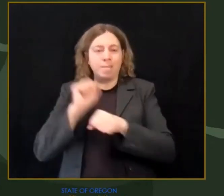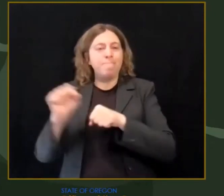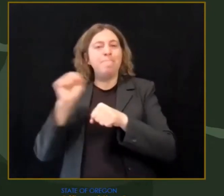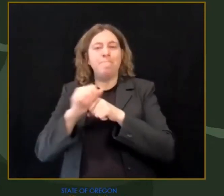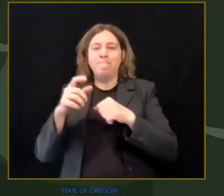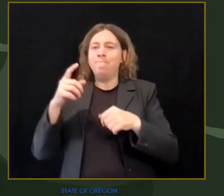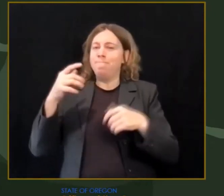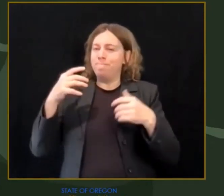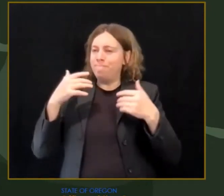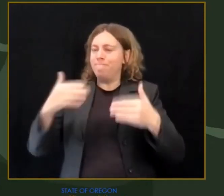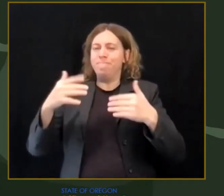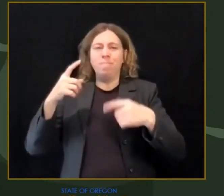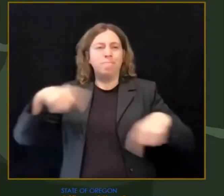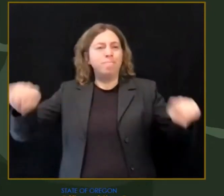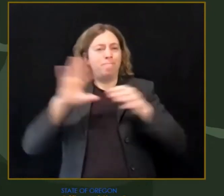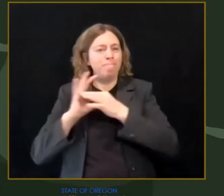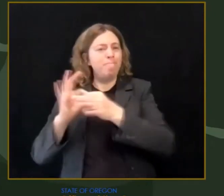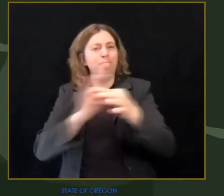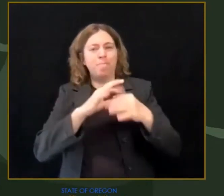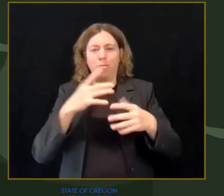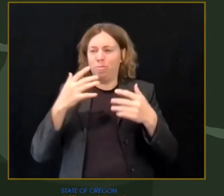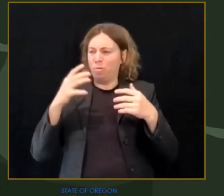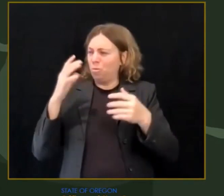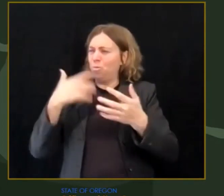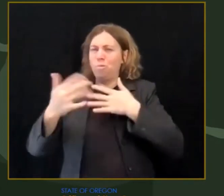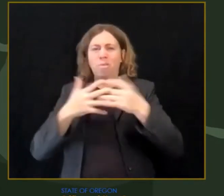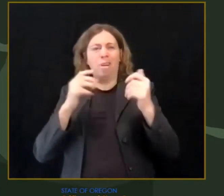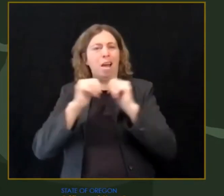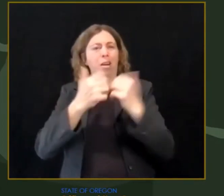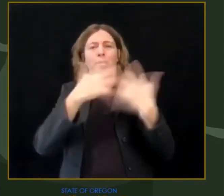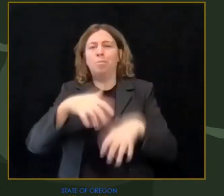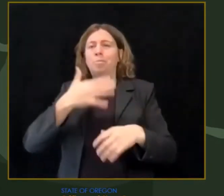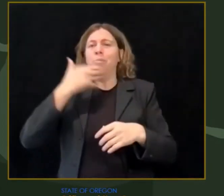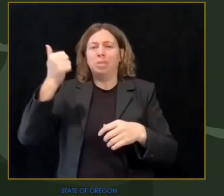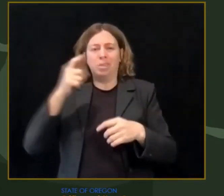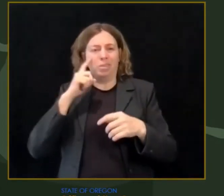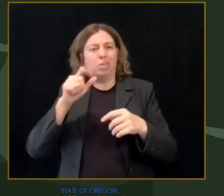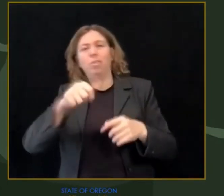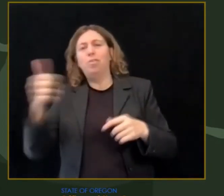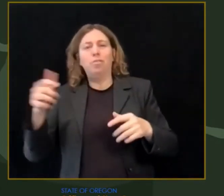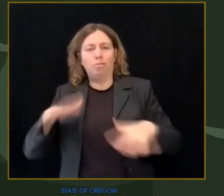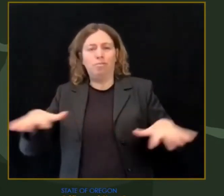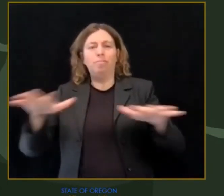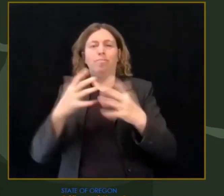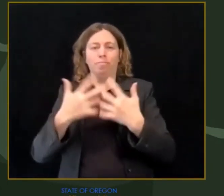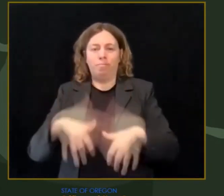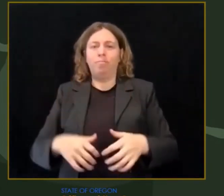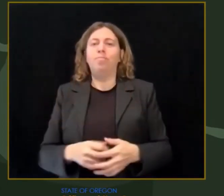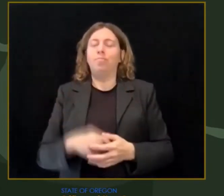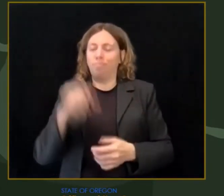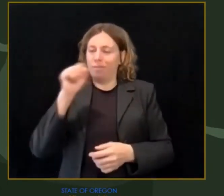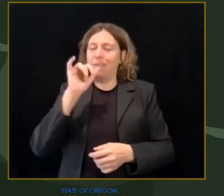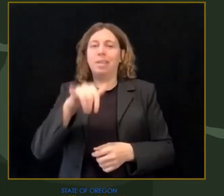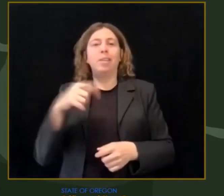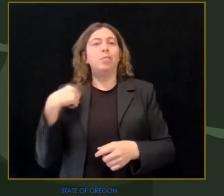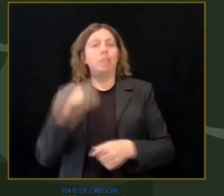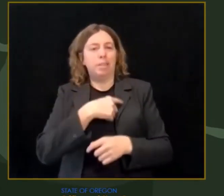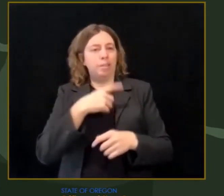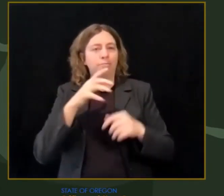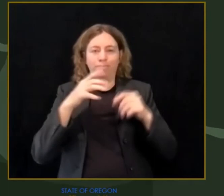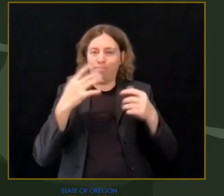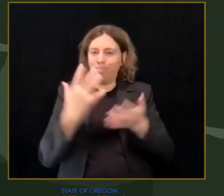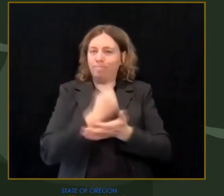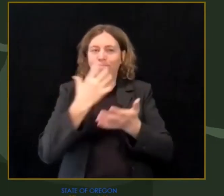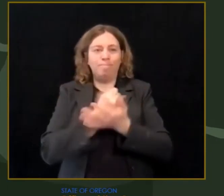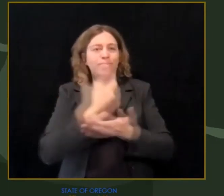most vulnerable. And I'm equally proud that we're doing everything we can to create the safest